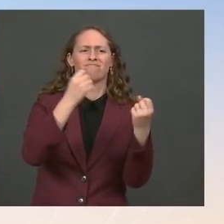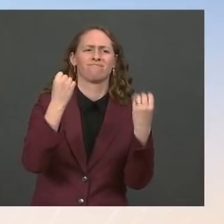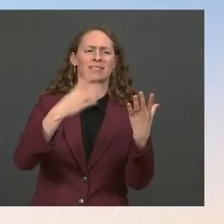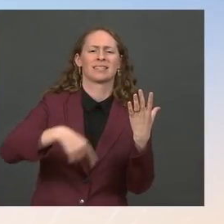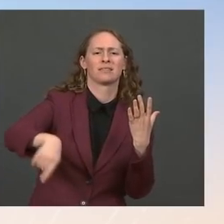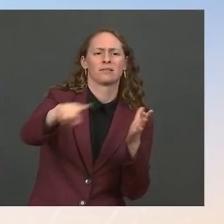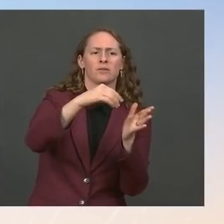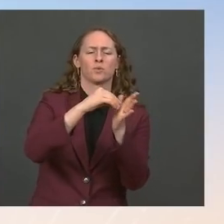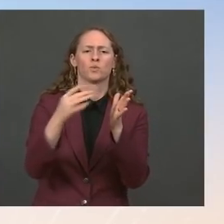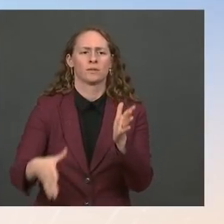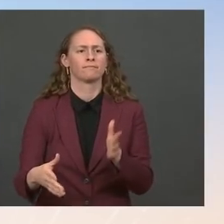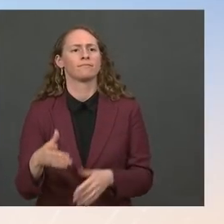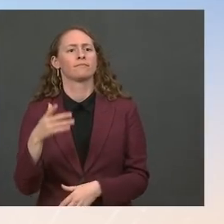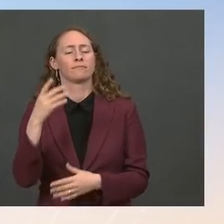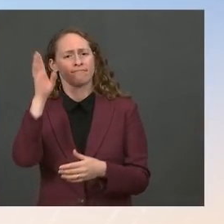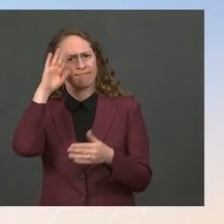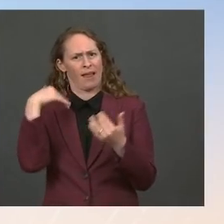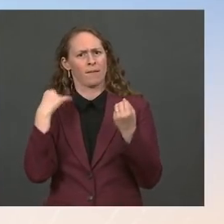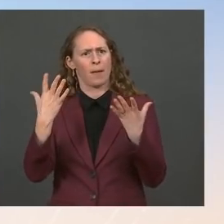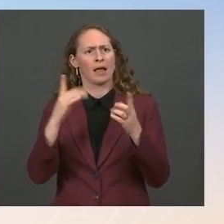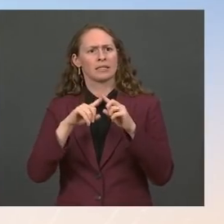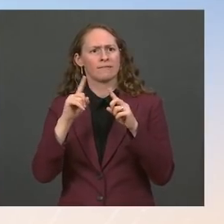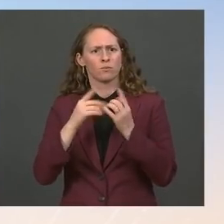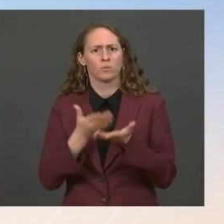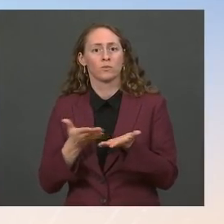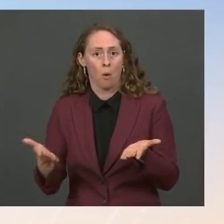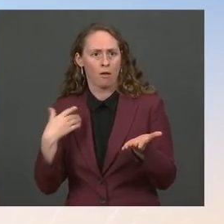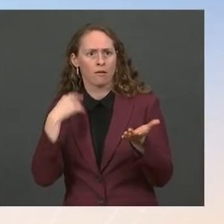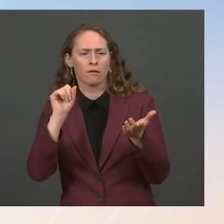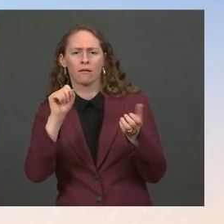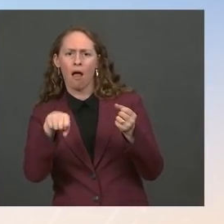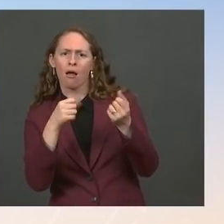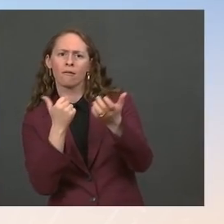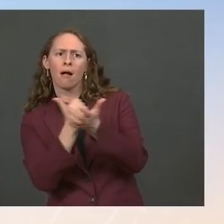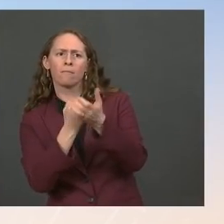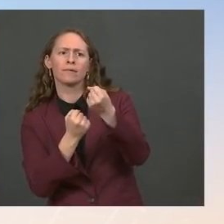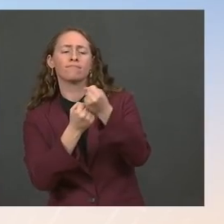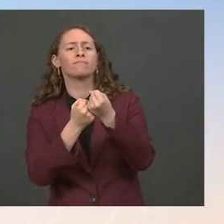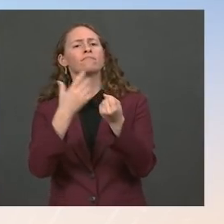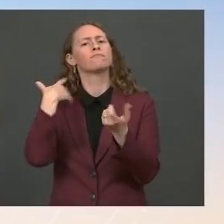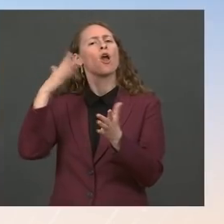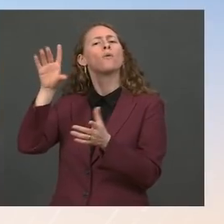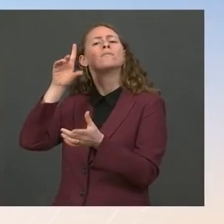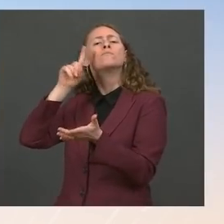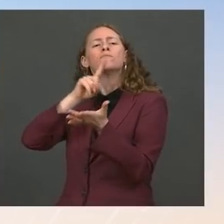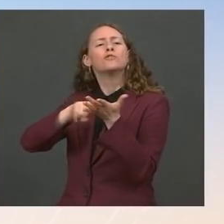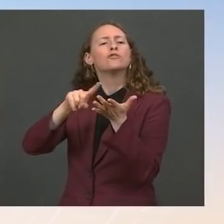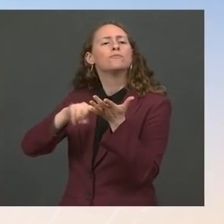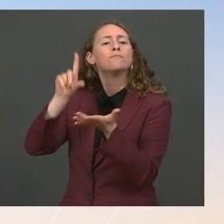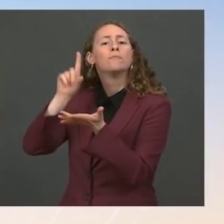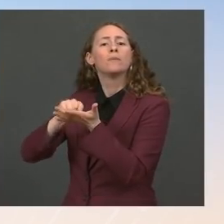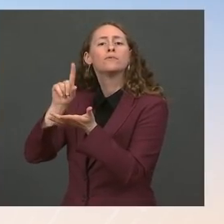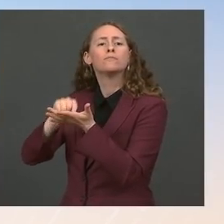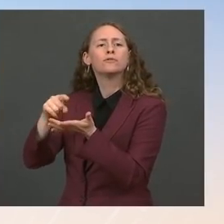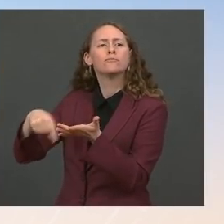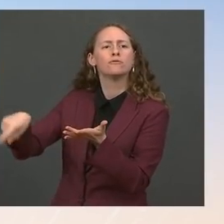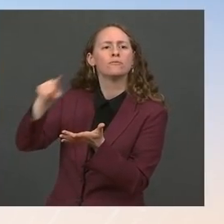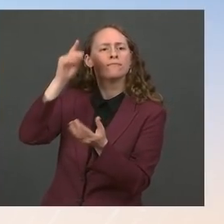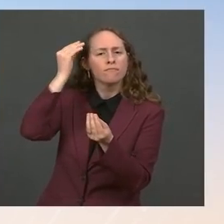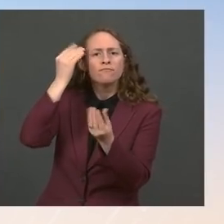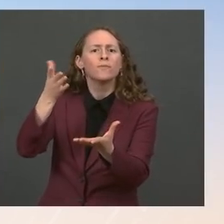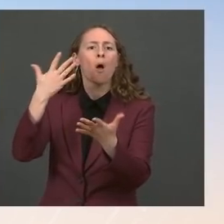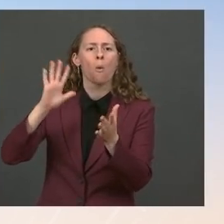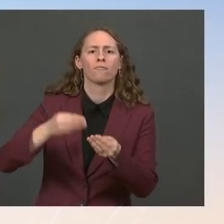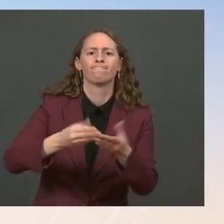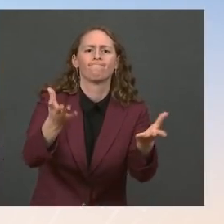it has ever published, with real-world examples and strategies for how schools can address these needs. HHS and